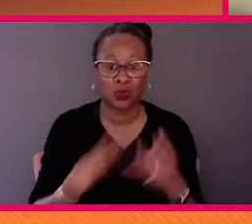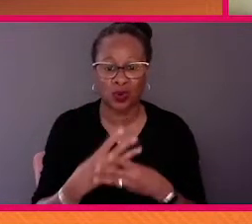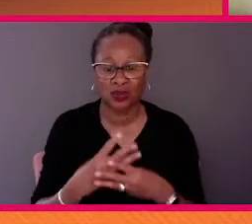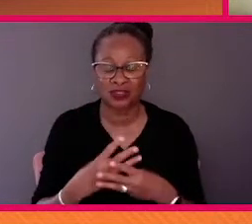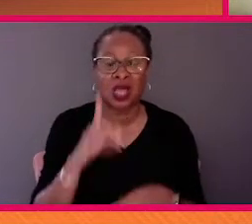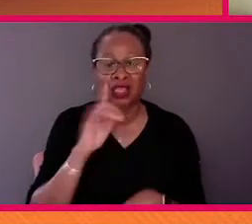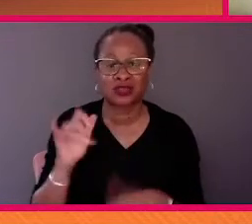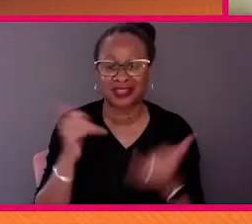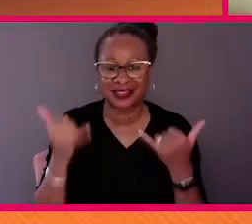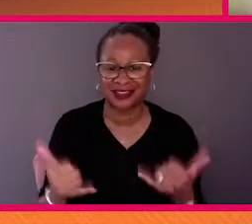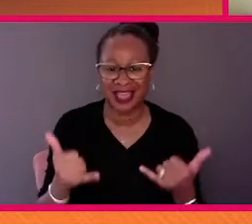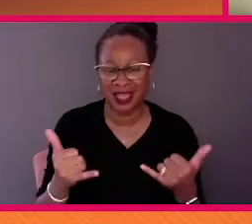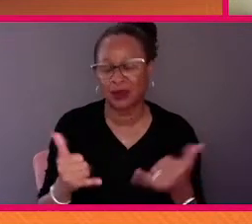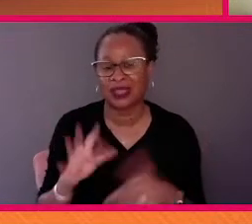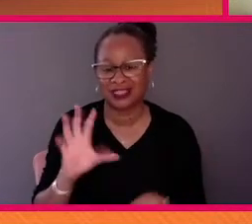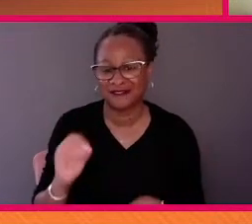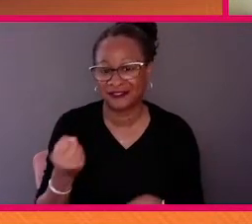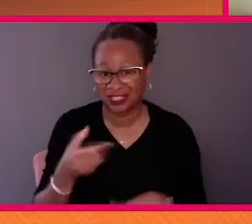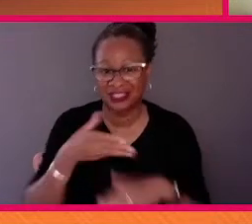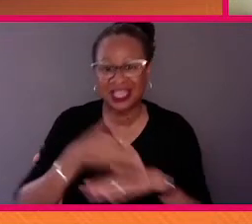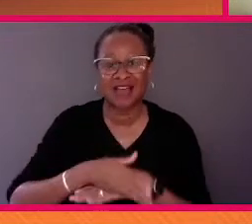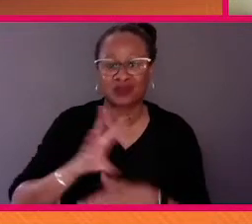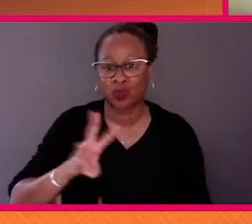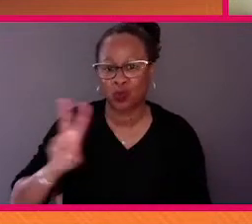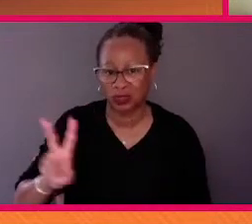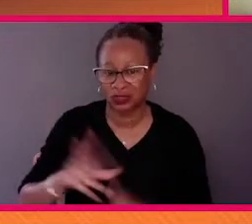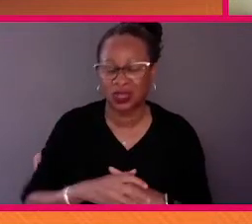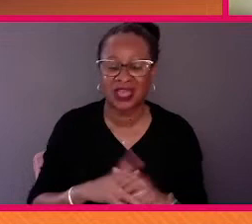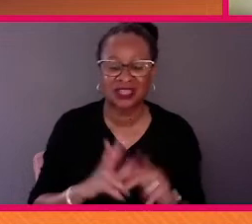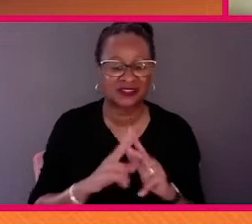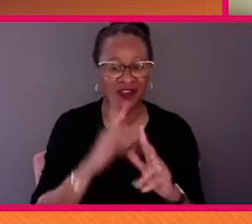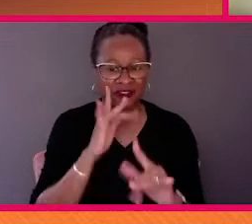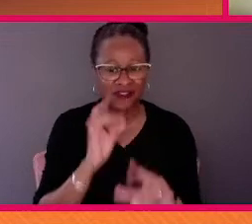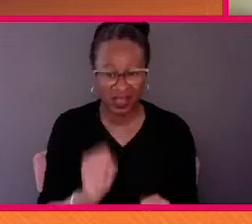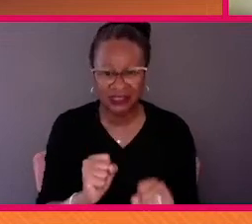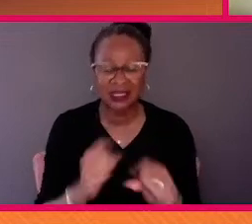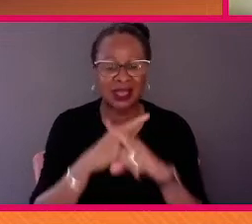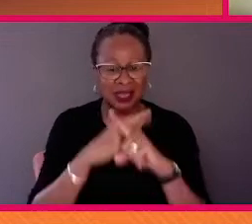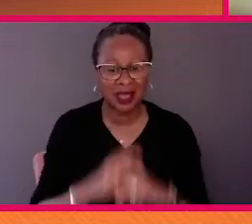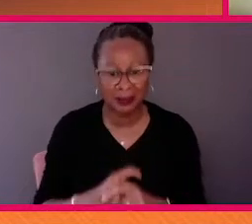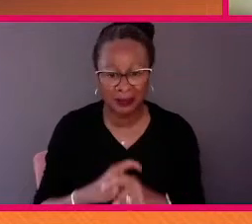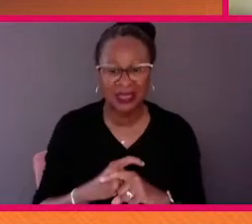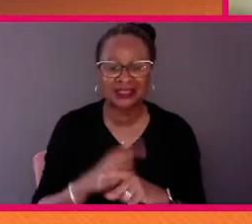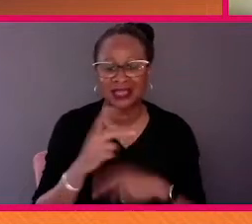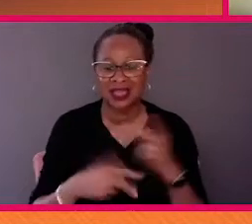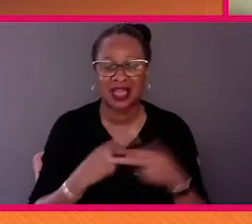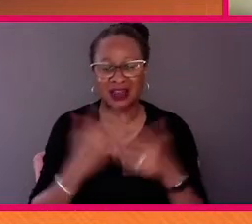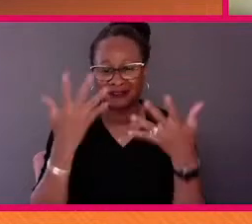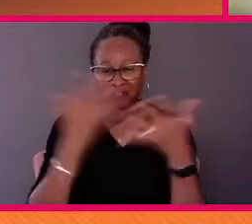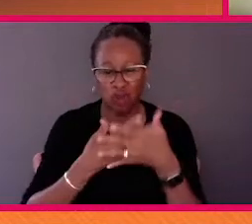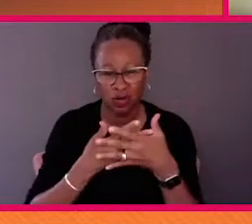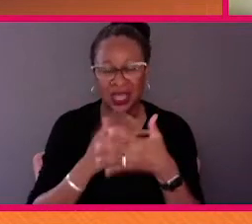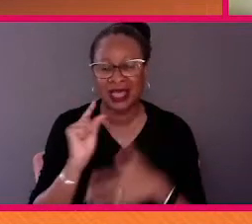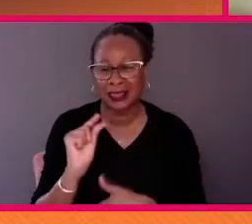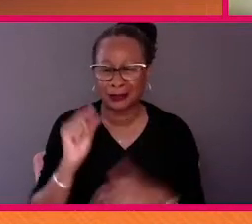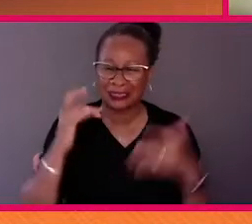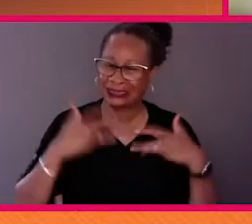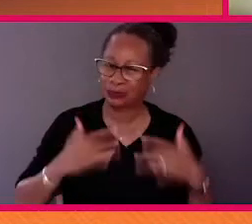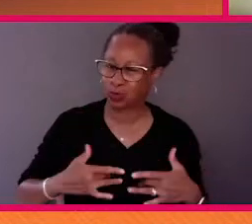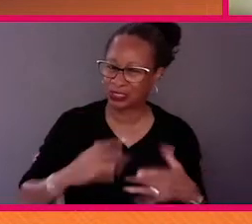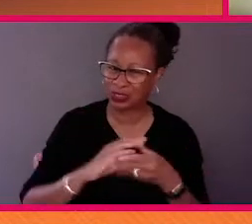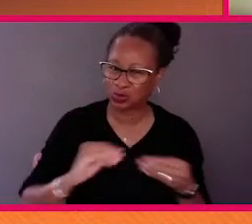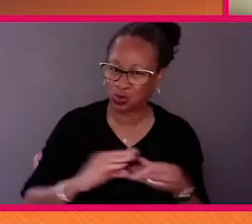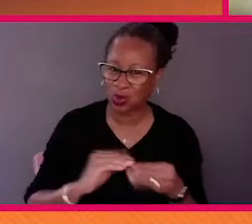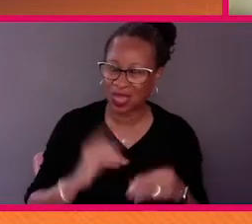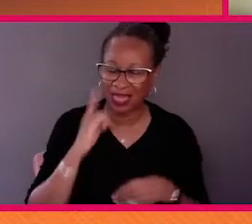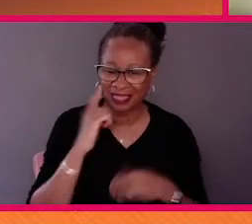in the 50s post-World War II. And it's a really fascinating, complex, kind of dark, and a little bit depressing story that I think has like